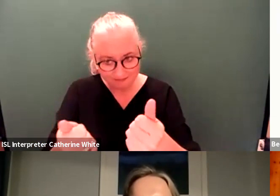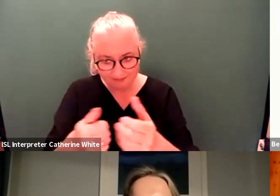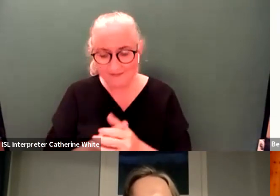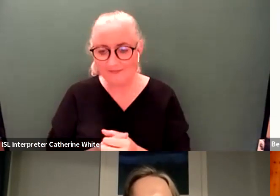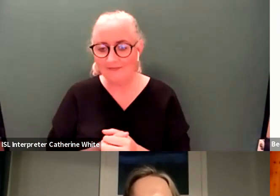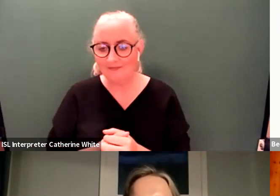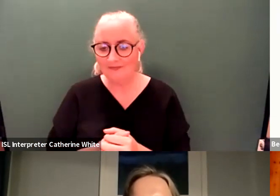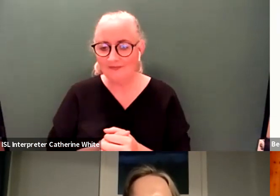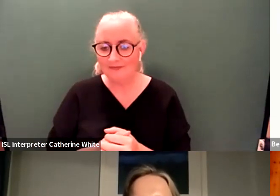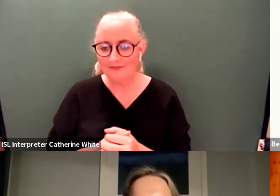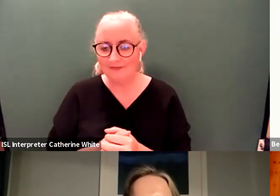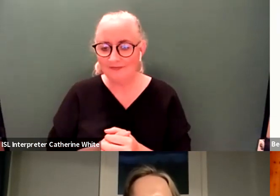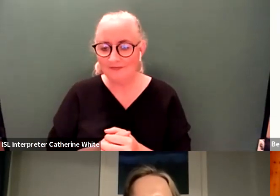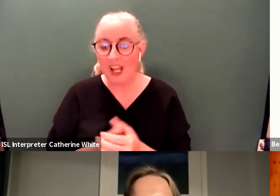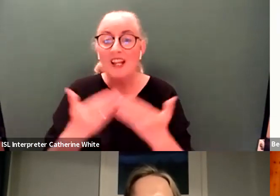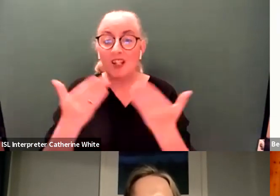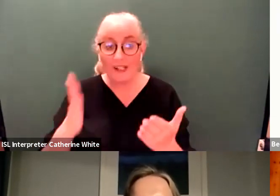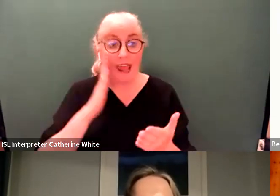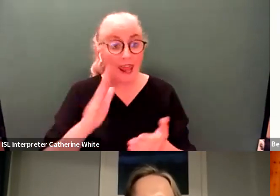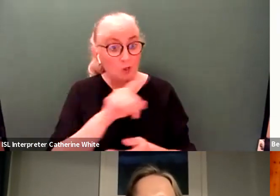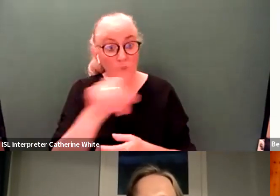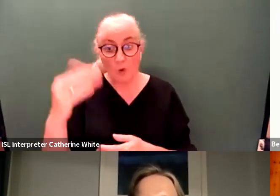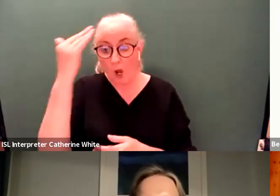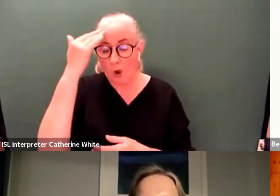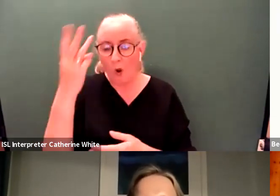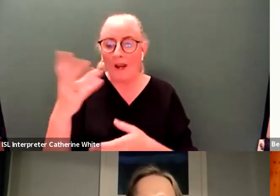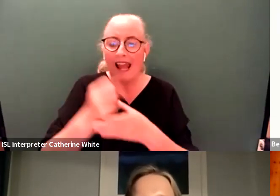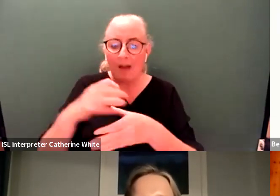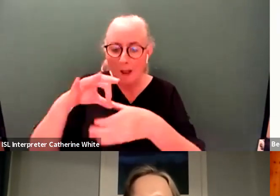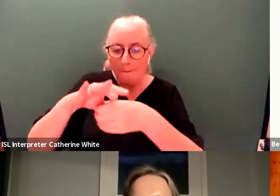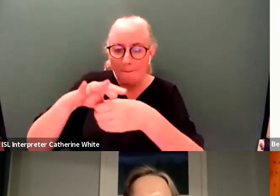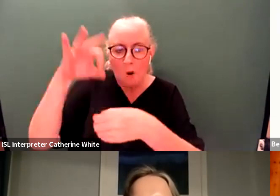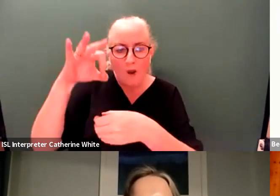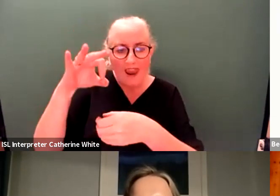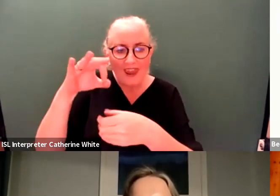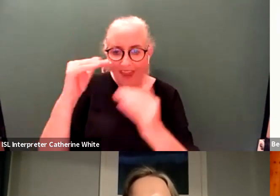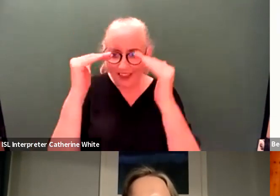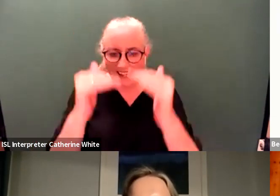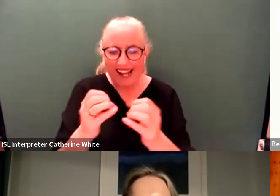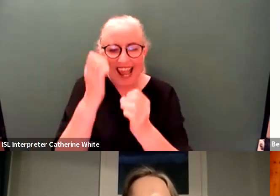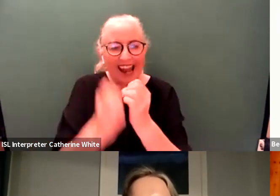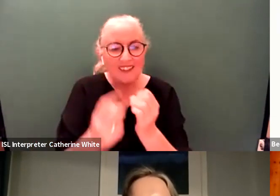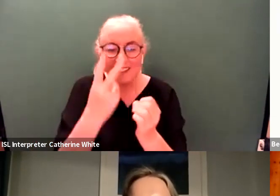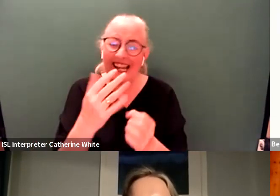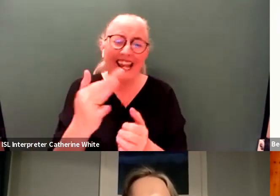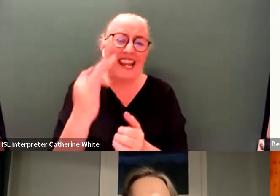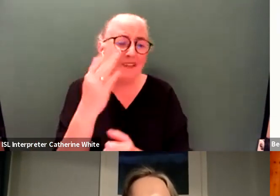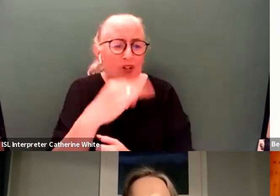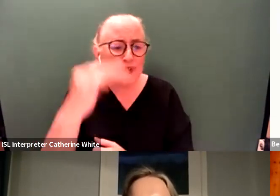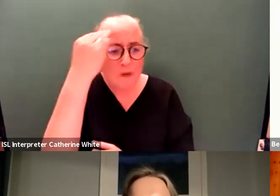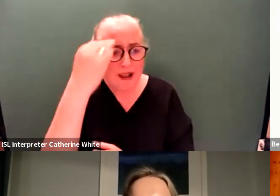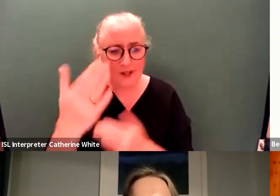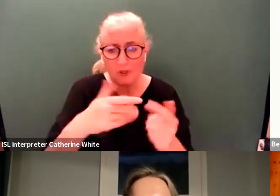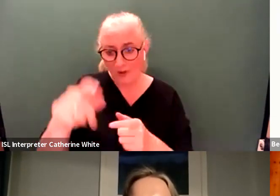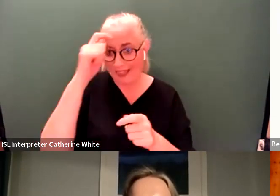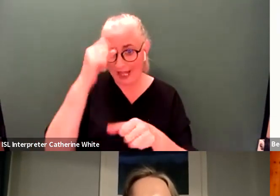And just to let you know that there is a poll that's going to be popping up just at the end of the night, just if you would mind giving your own evaluation and